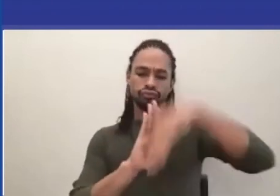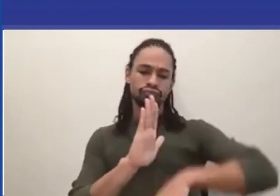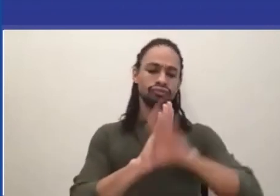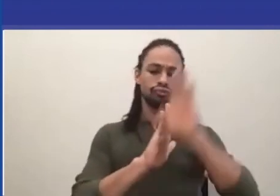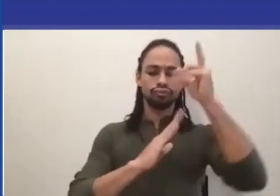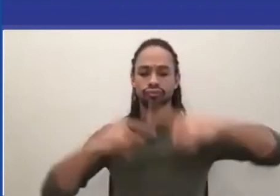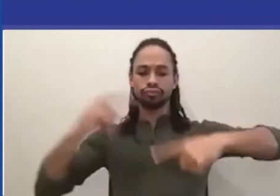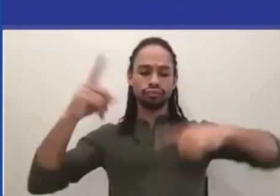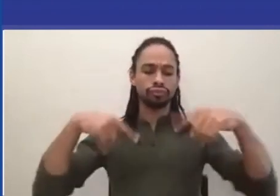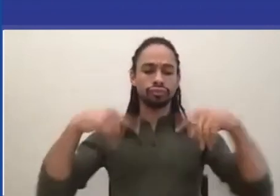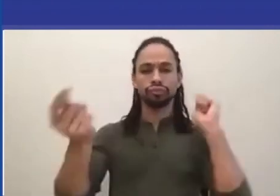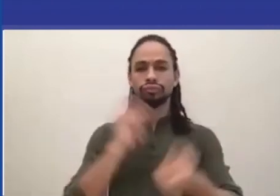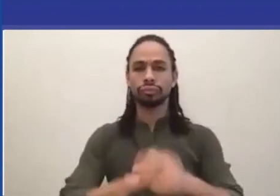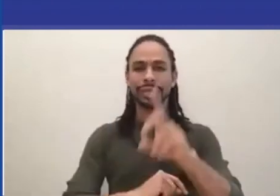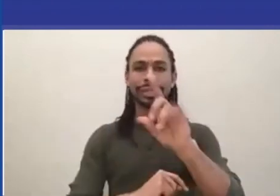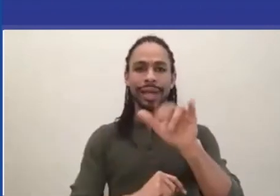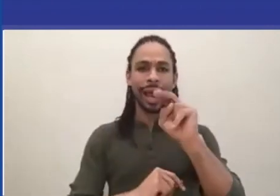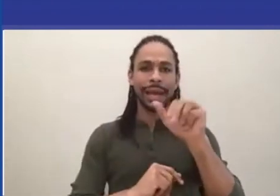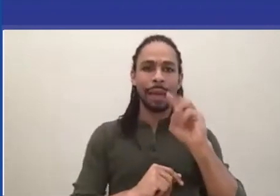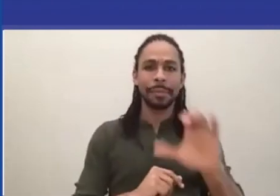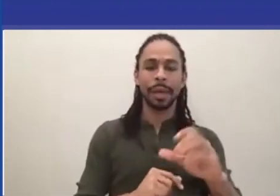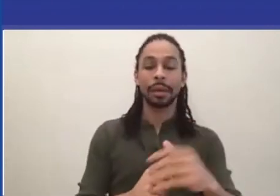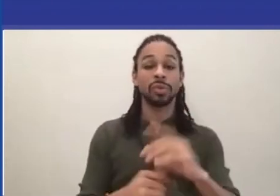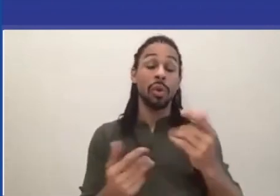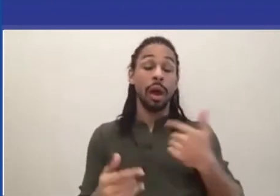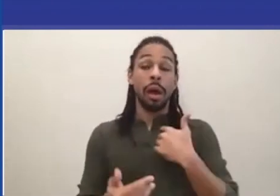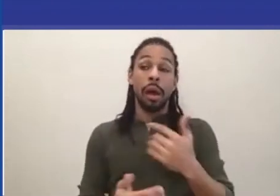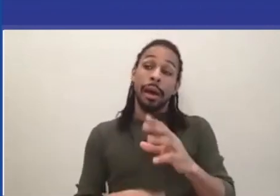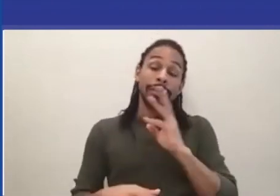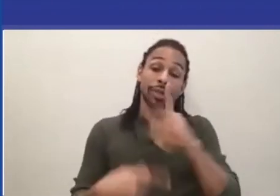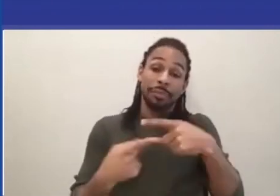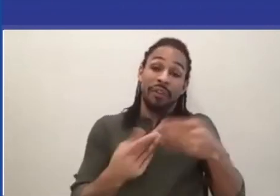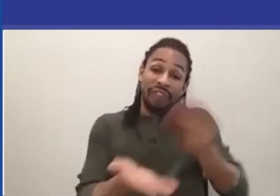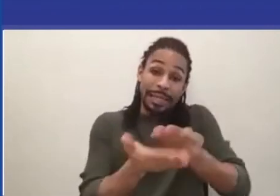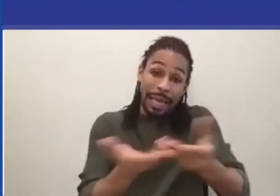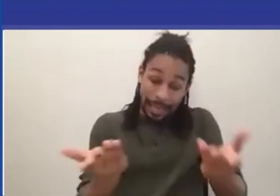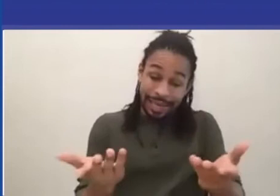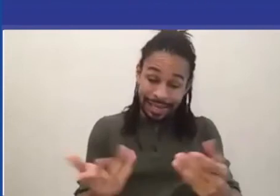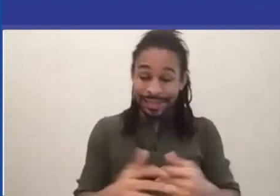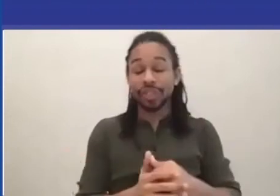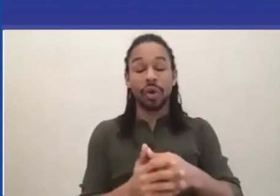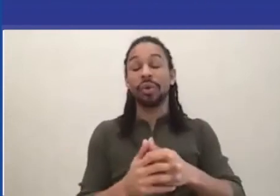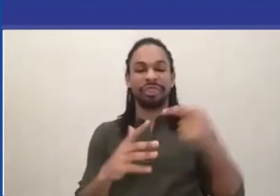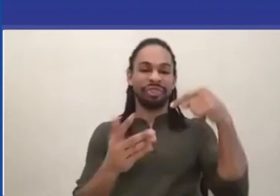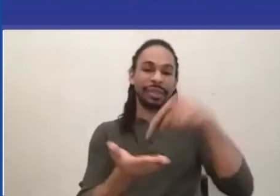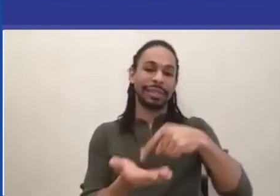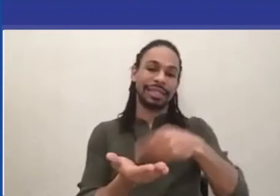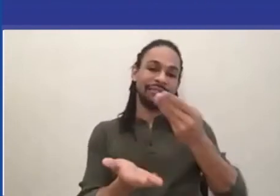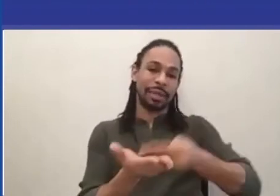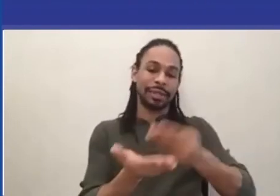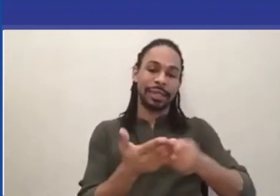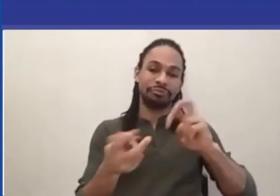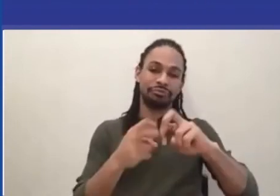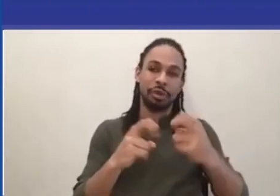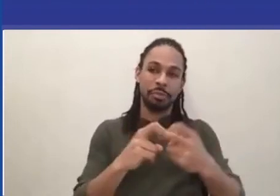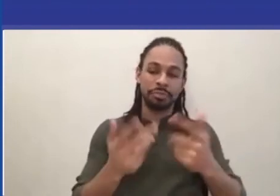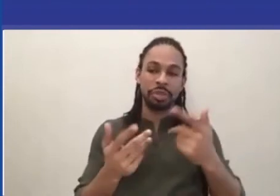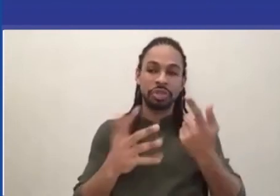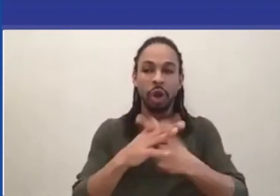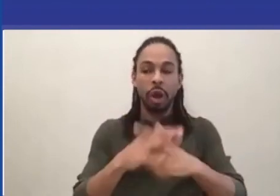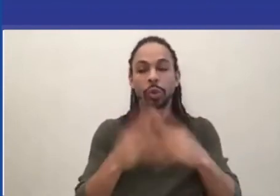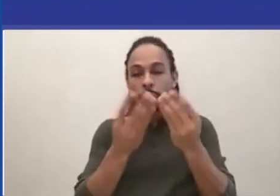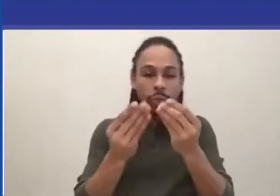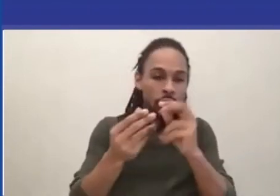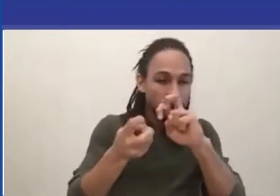I mean, I think, you know, this is starting to change in the Bay Area, and people are paying